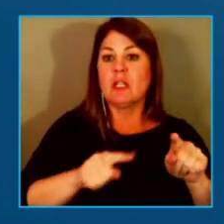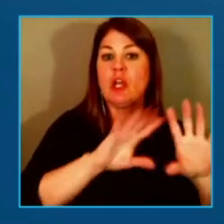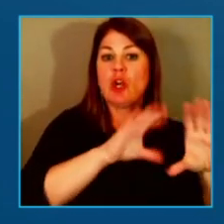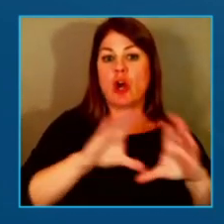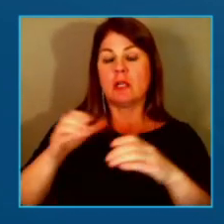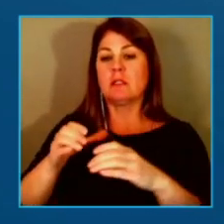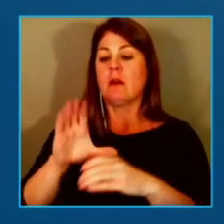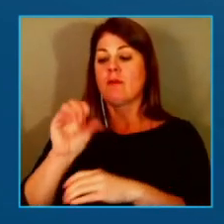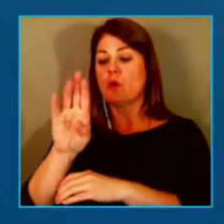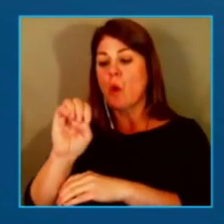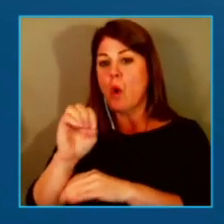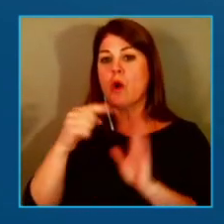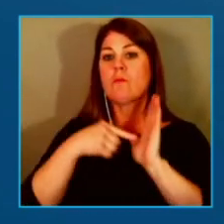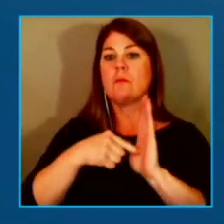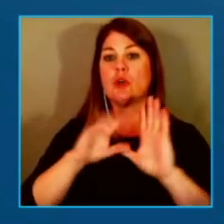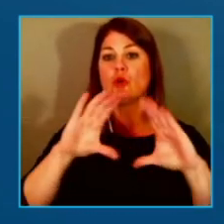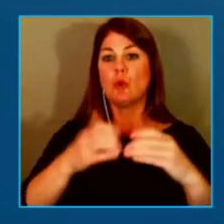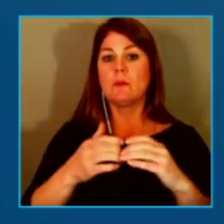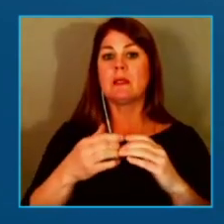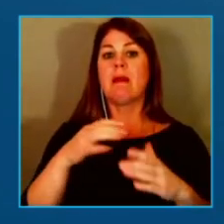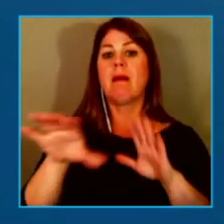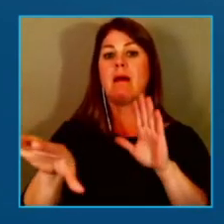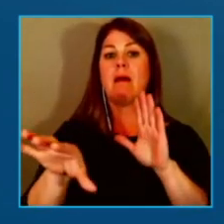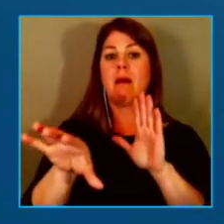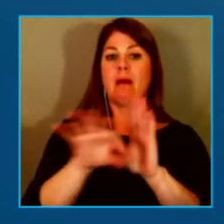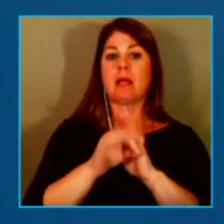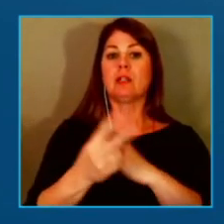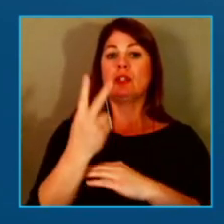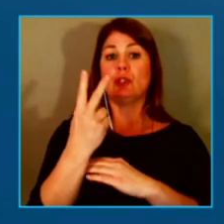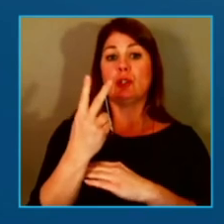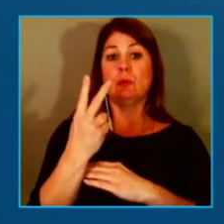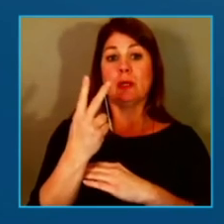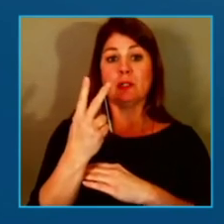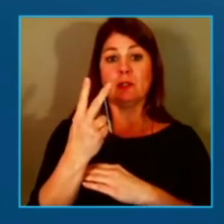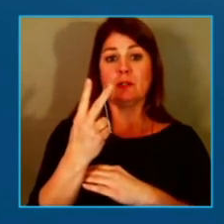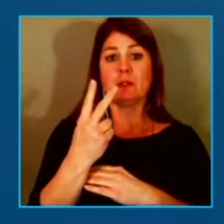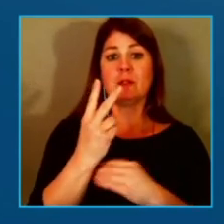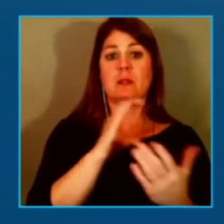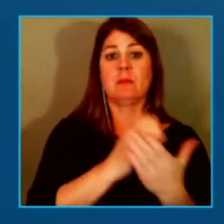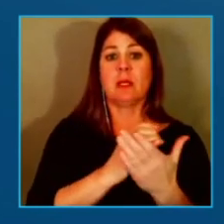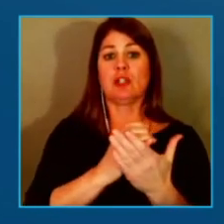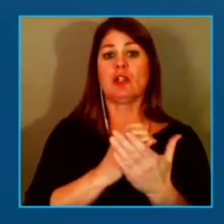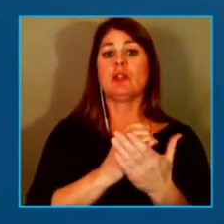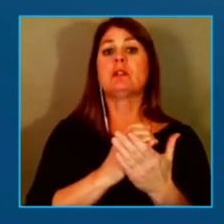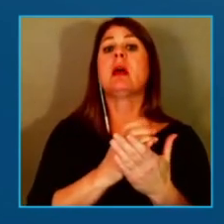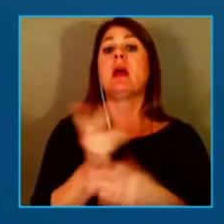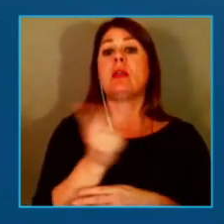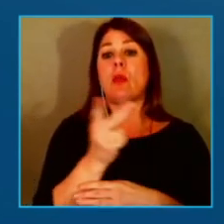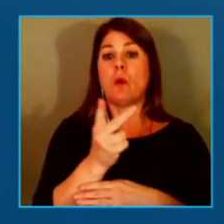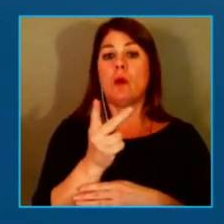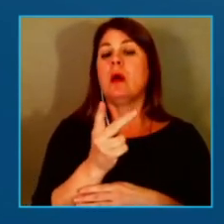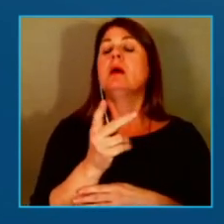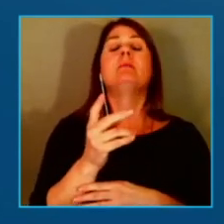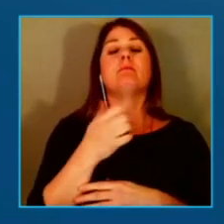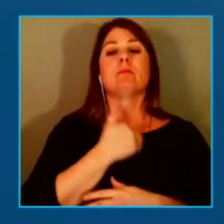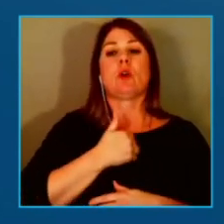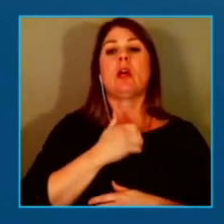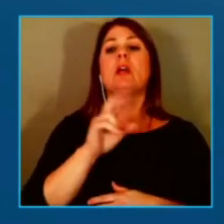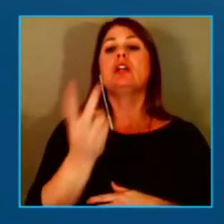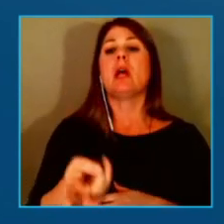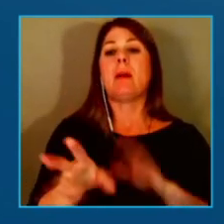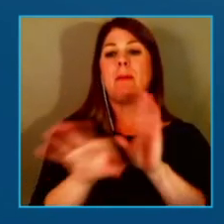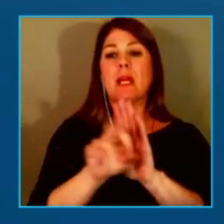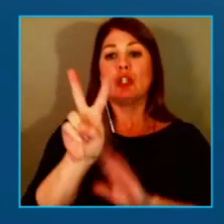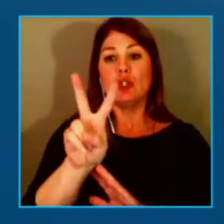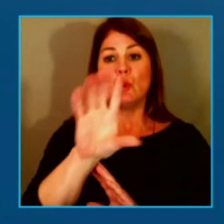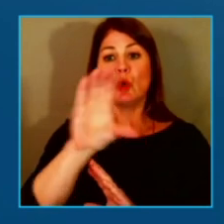groups elect two co-chairs, and that those co-chairs be the members of the Affirmative Action Committee. And there